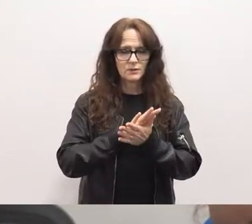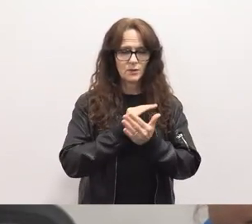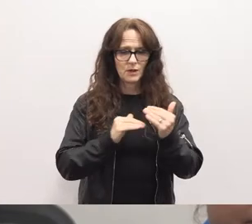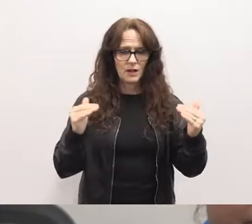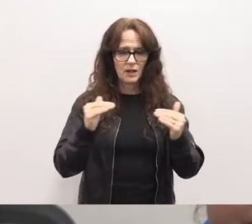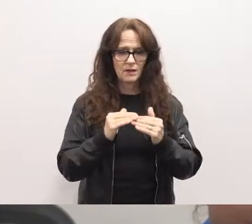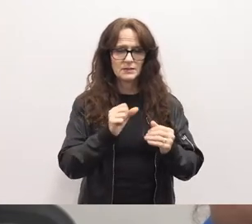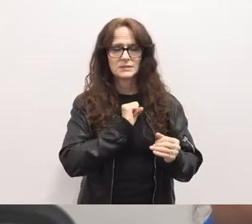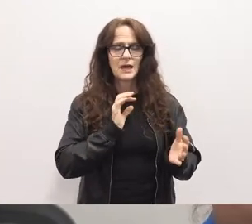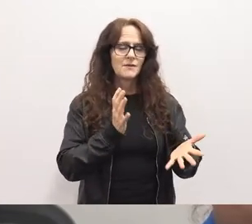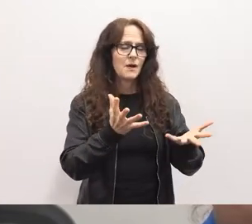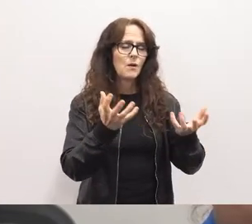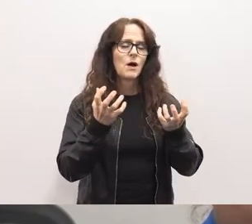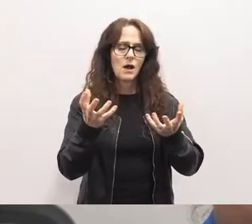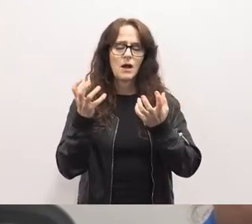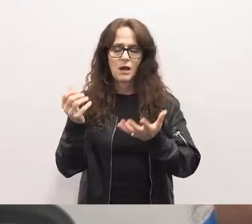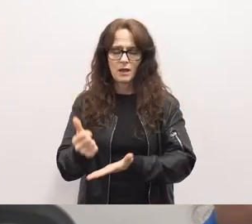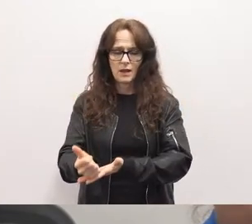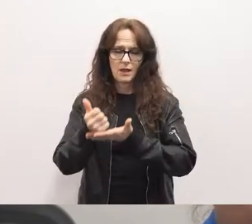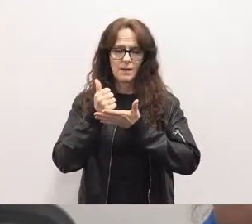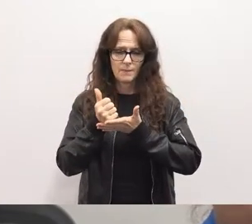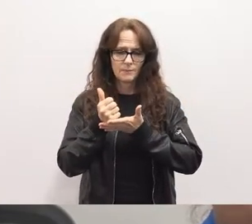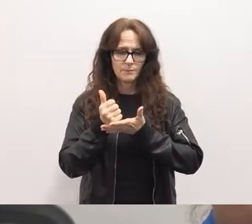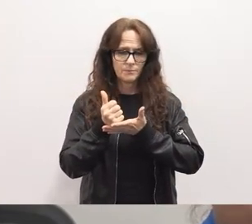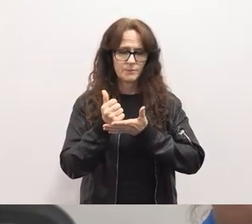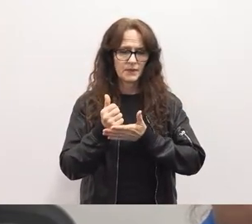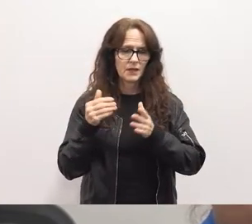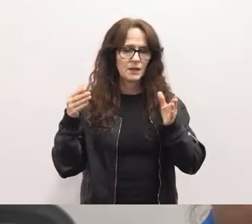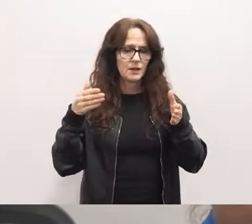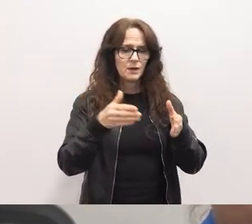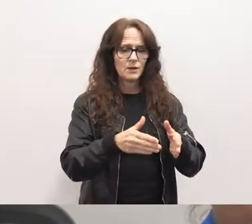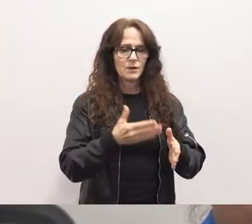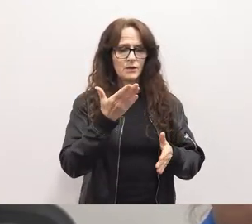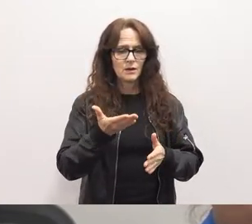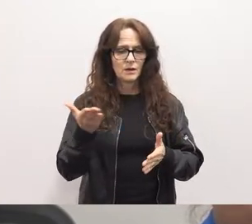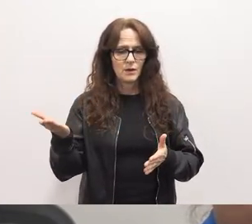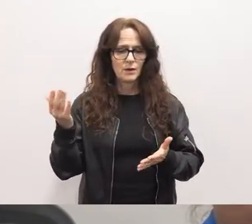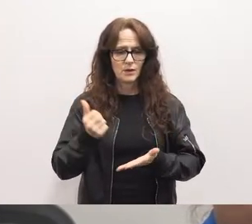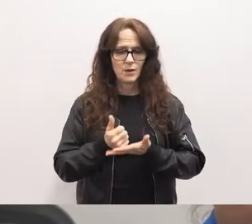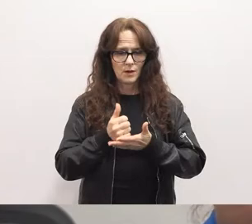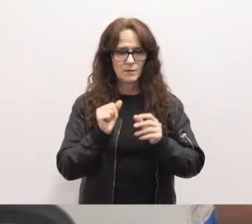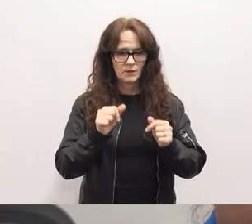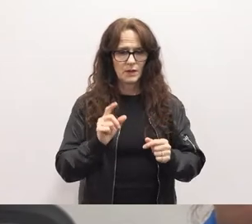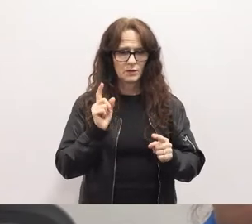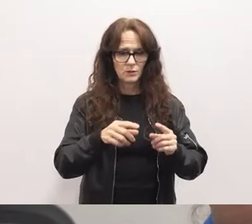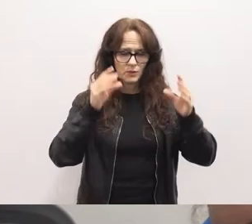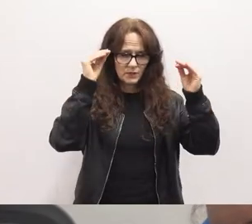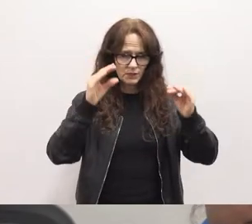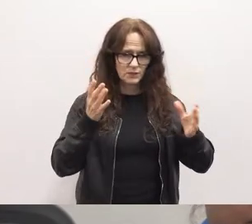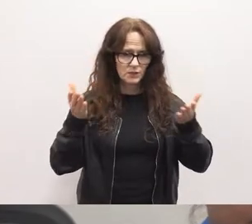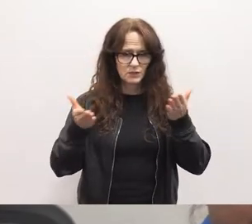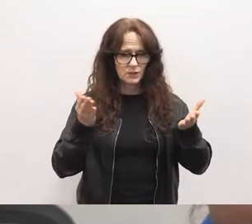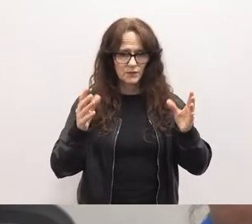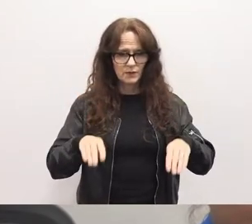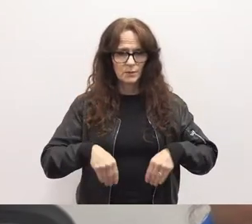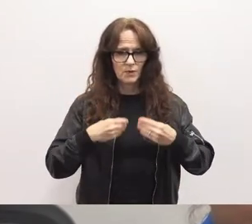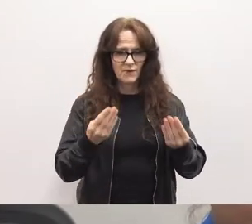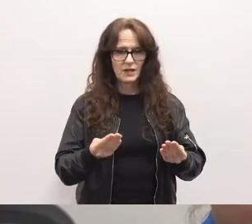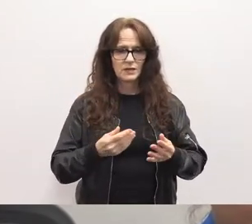are screaming for help. Please direct all your help and resources you can towards the teachers and service